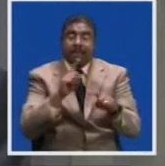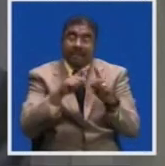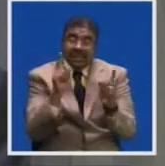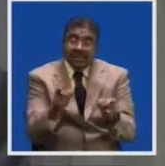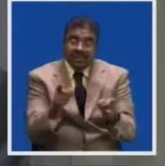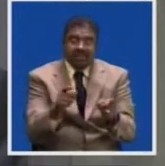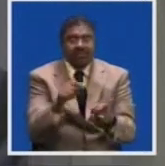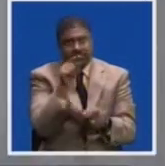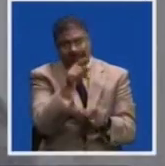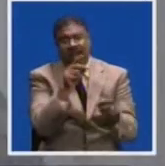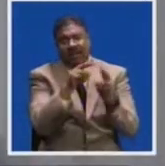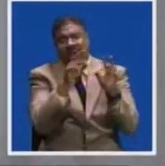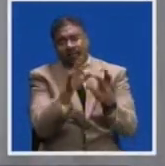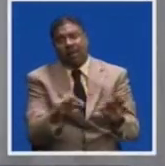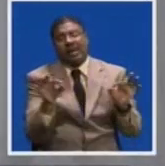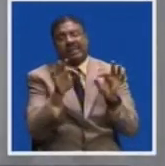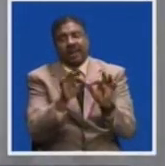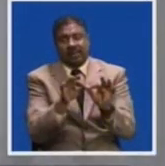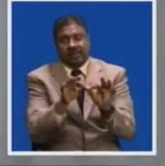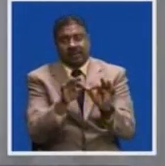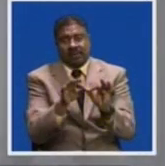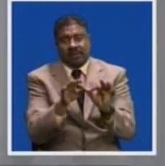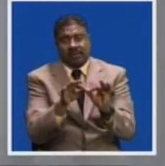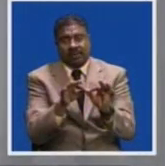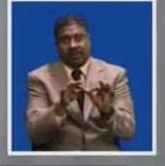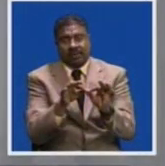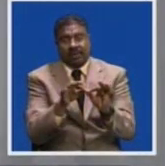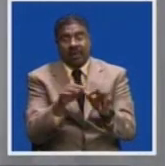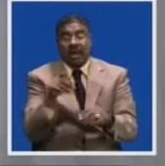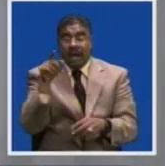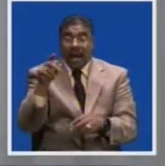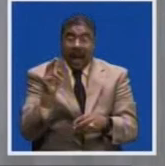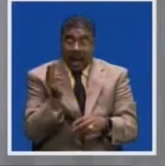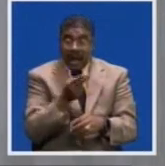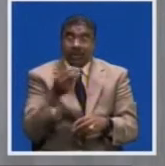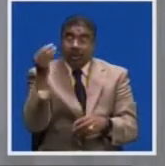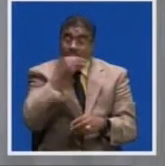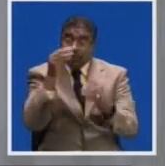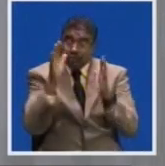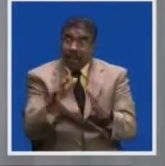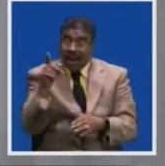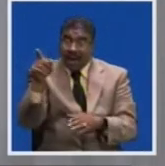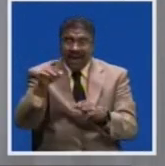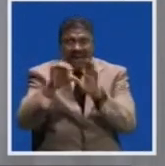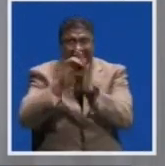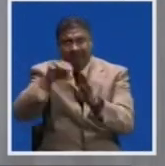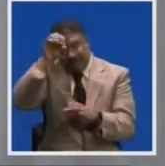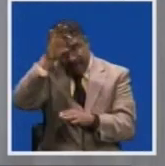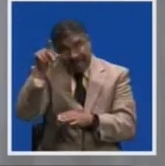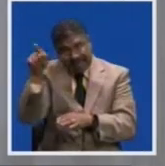not the historical. Me as a consumer, I'm at the far end there, supply. But for the mines, they can pick up power